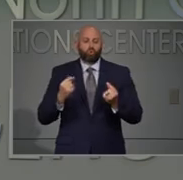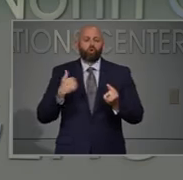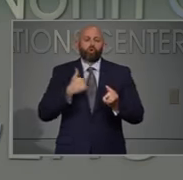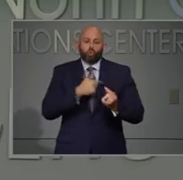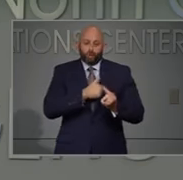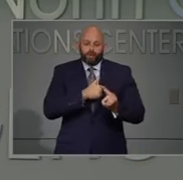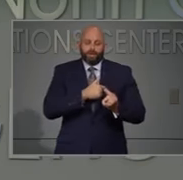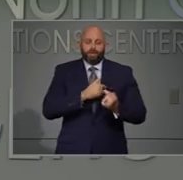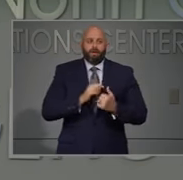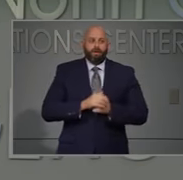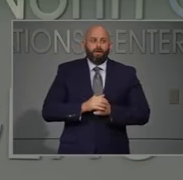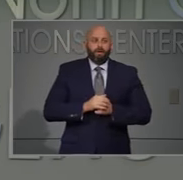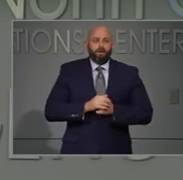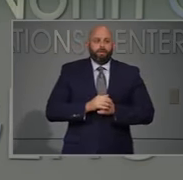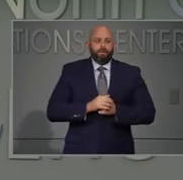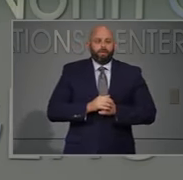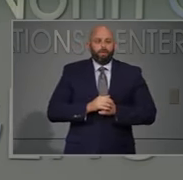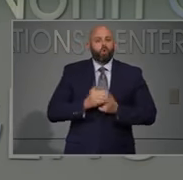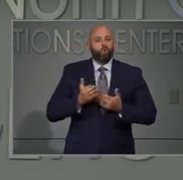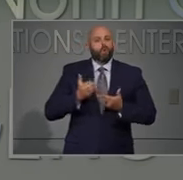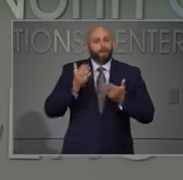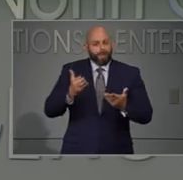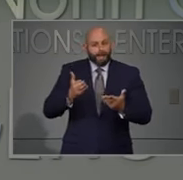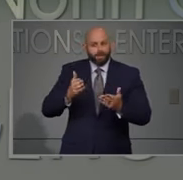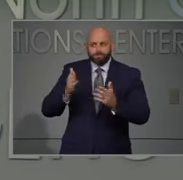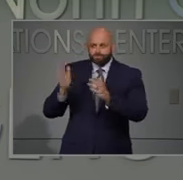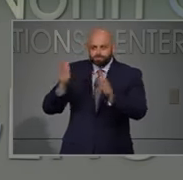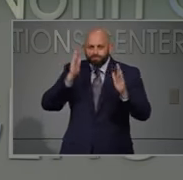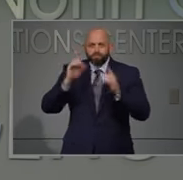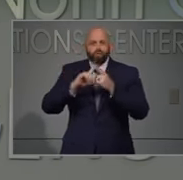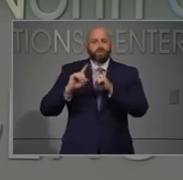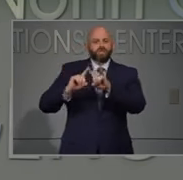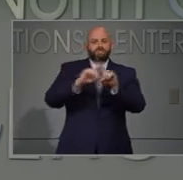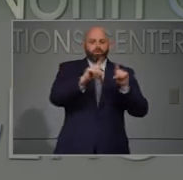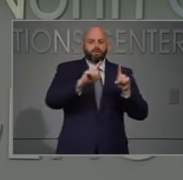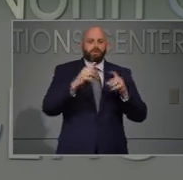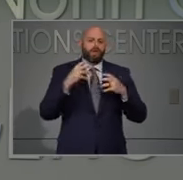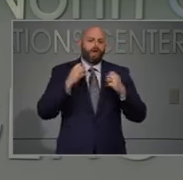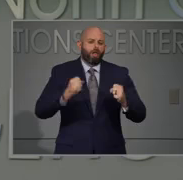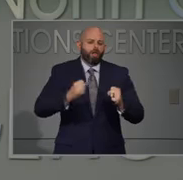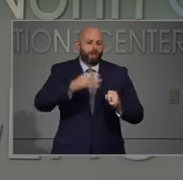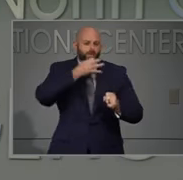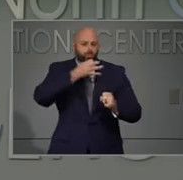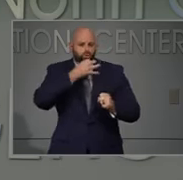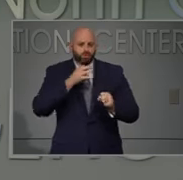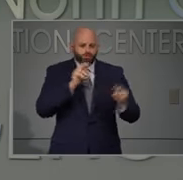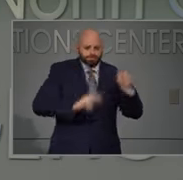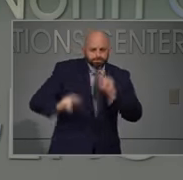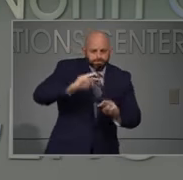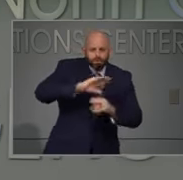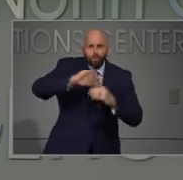recommend listening to our healthcare experts who are looking at all these